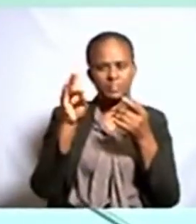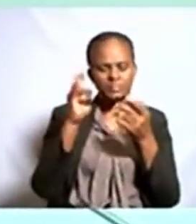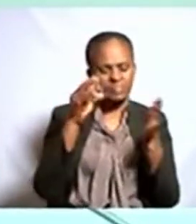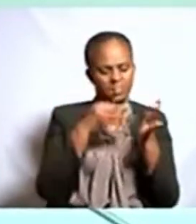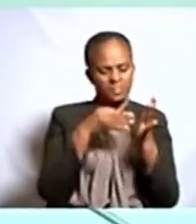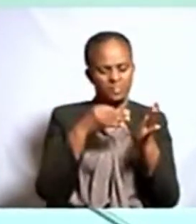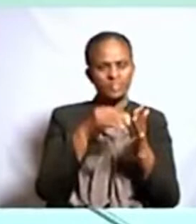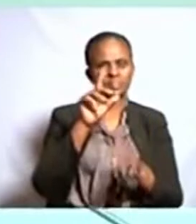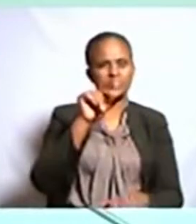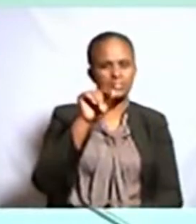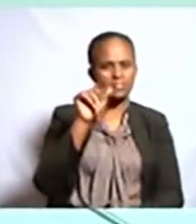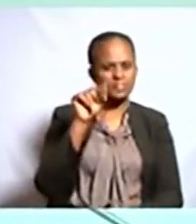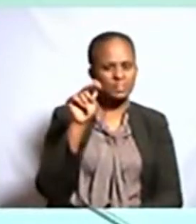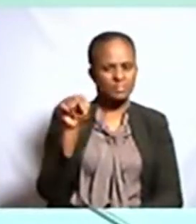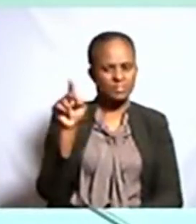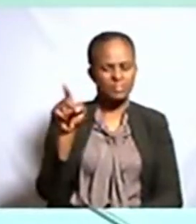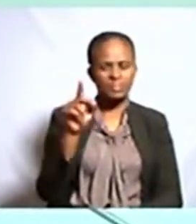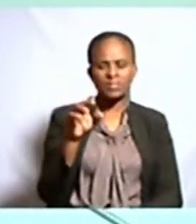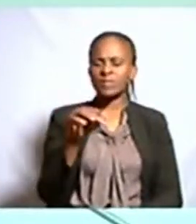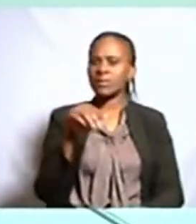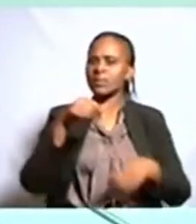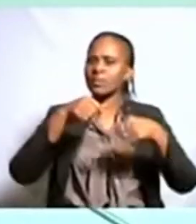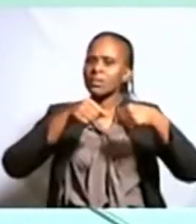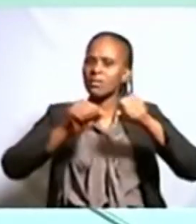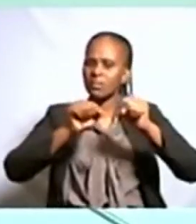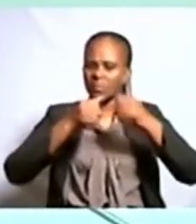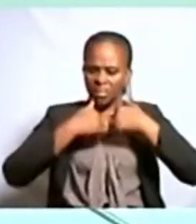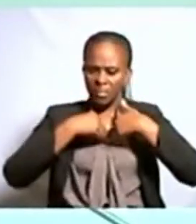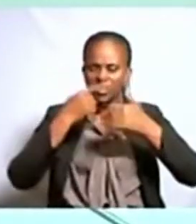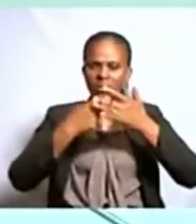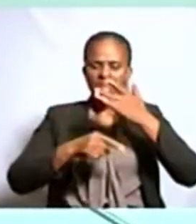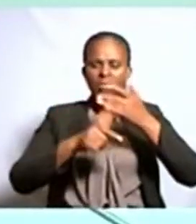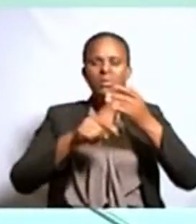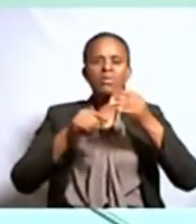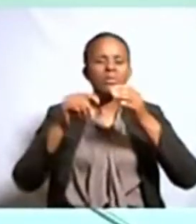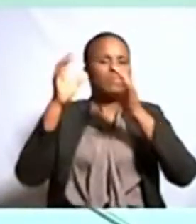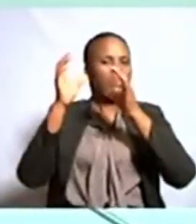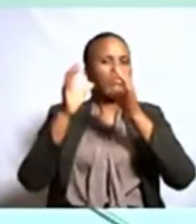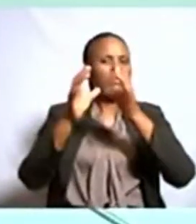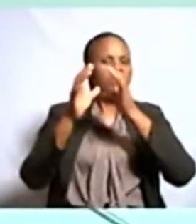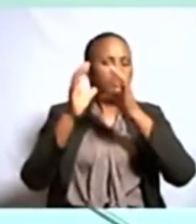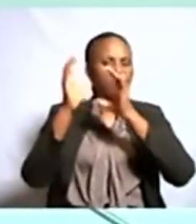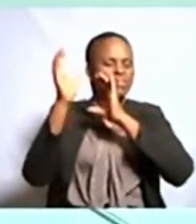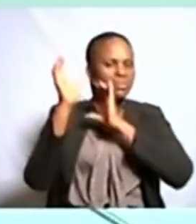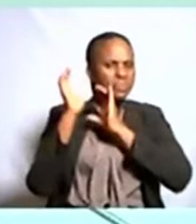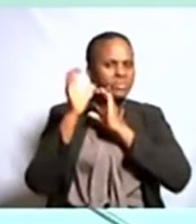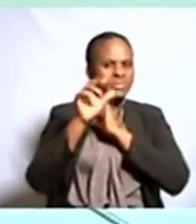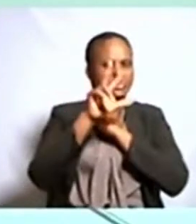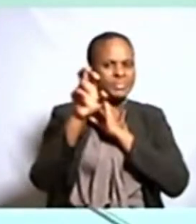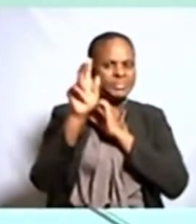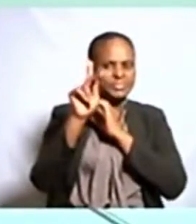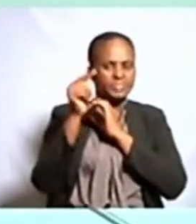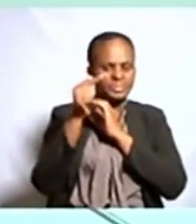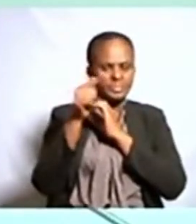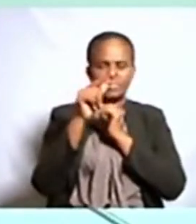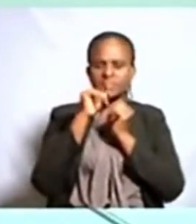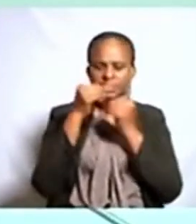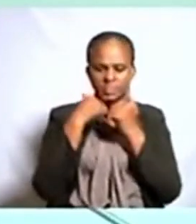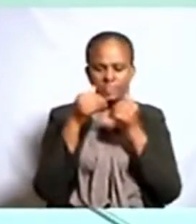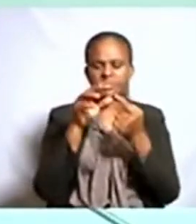February 2022 revealed that the delivered tricycles had a maximum load of 300 kg instead of the